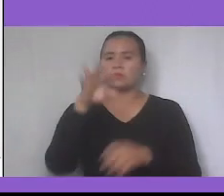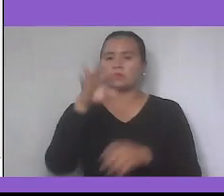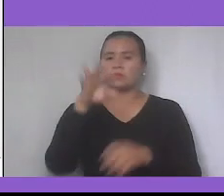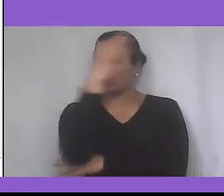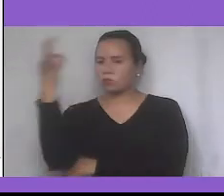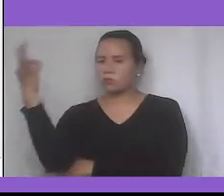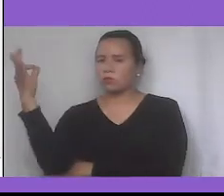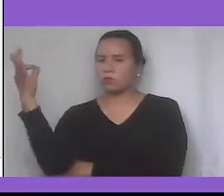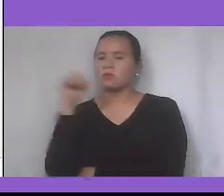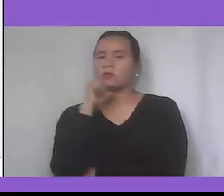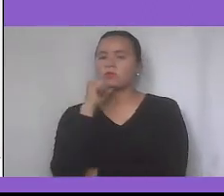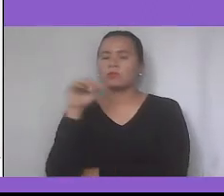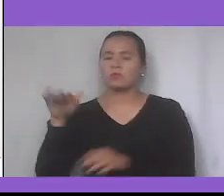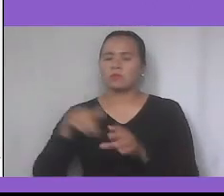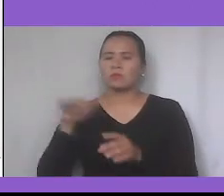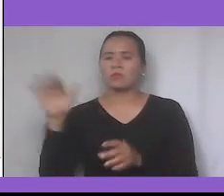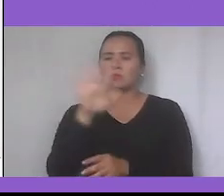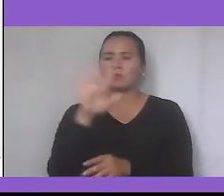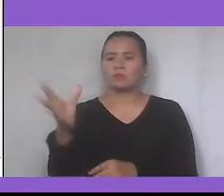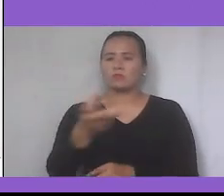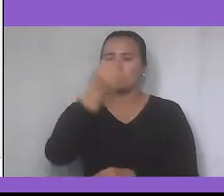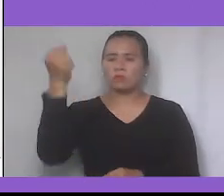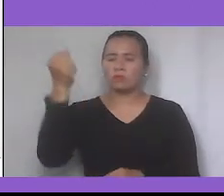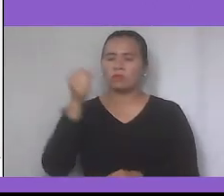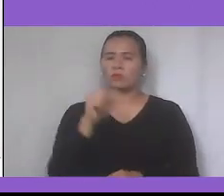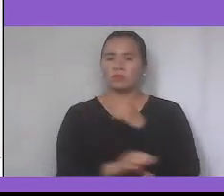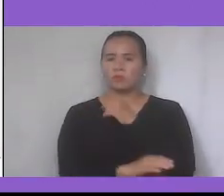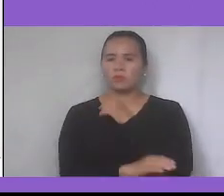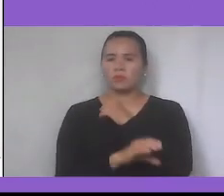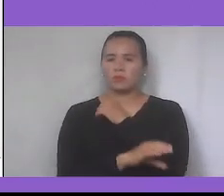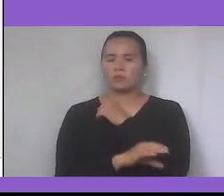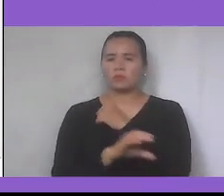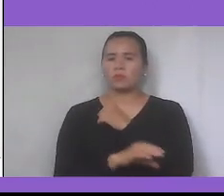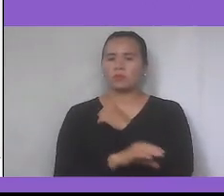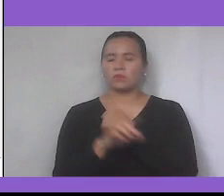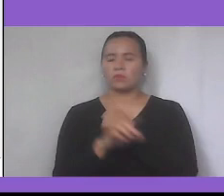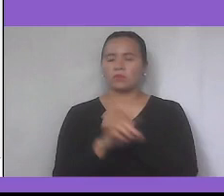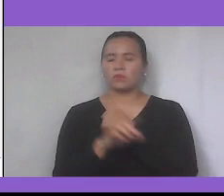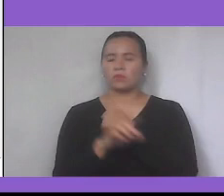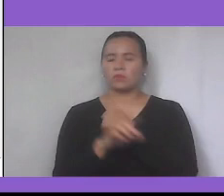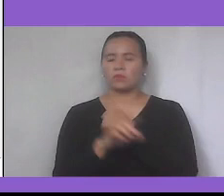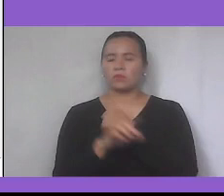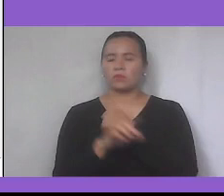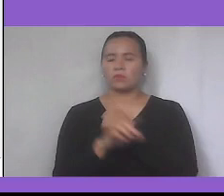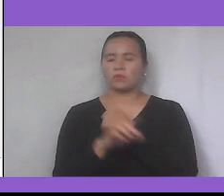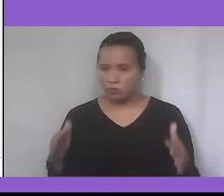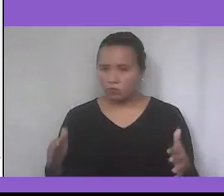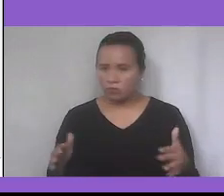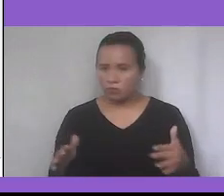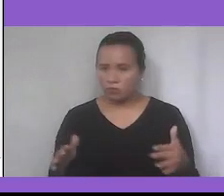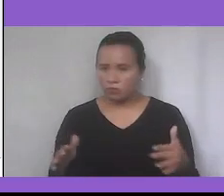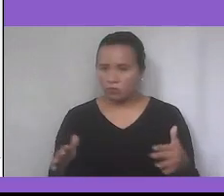the rainforest is not in your own country. New line.